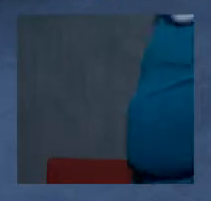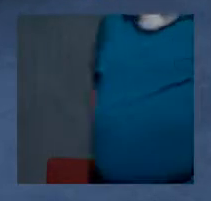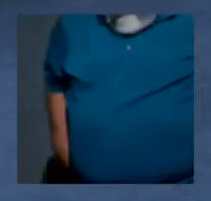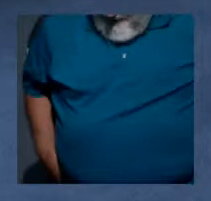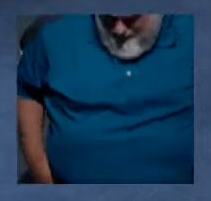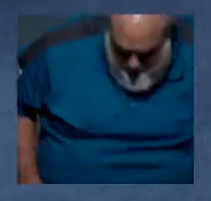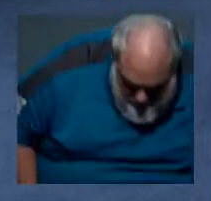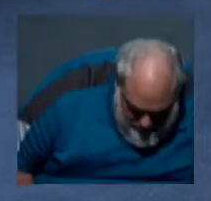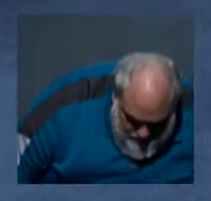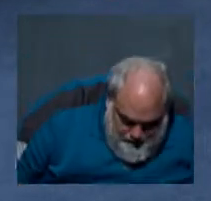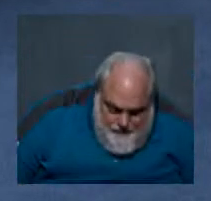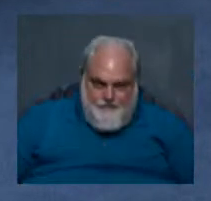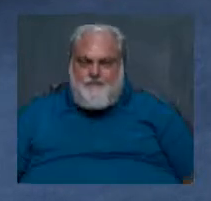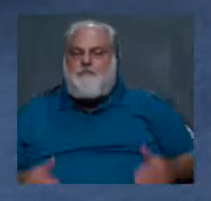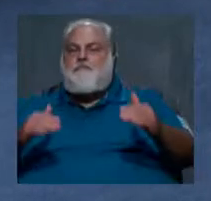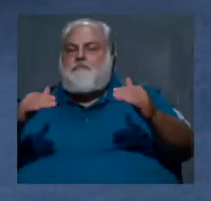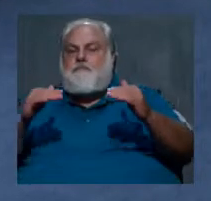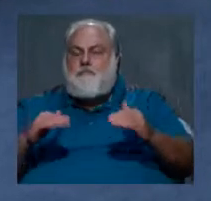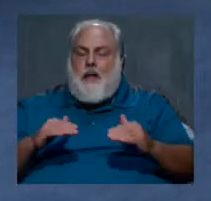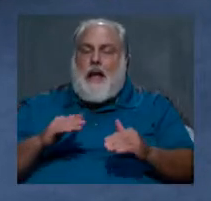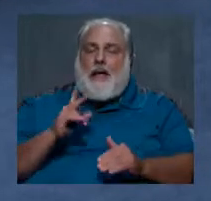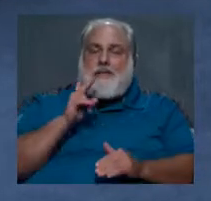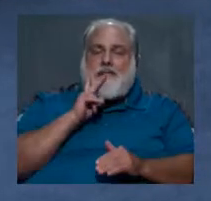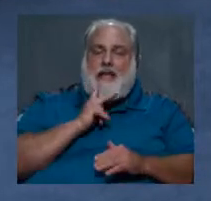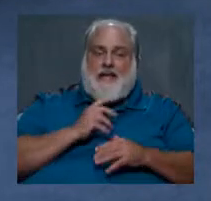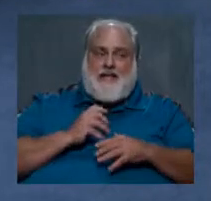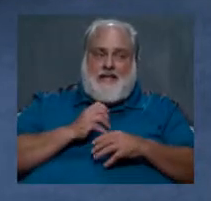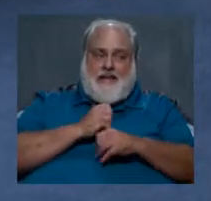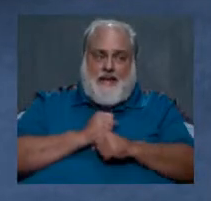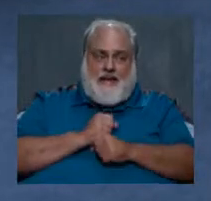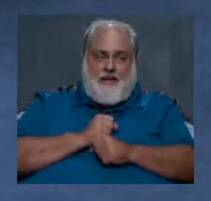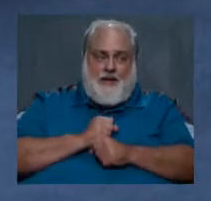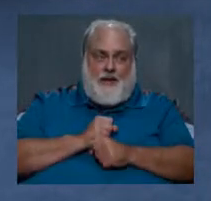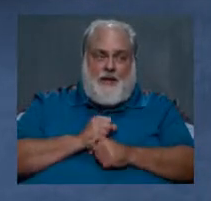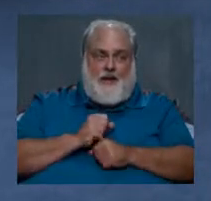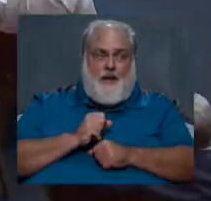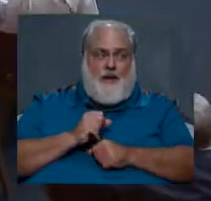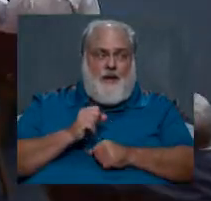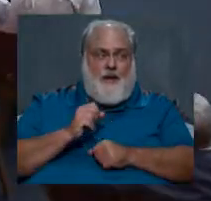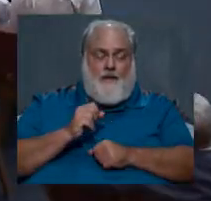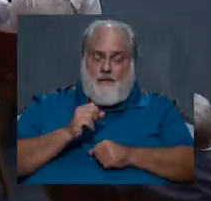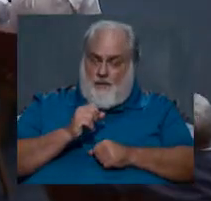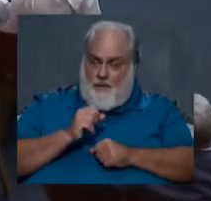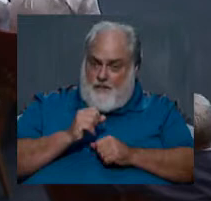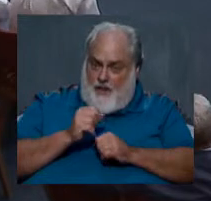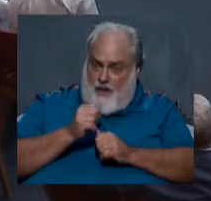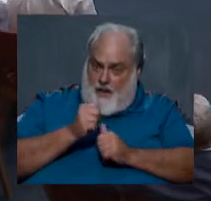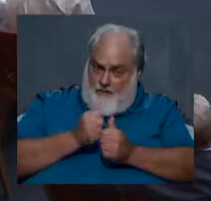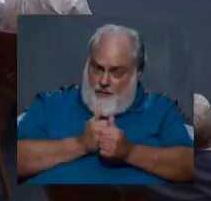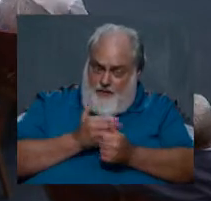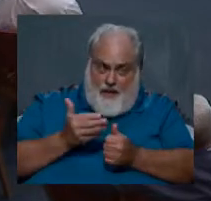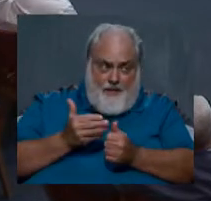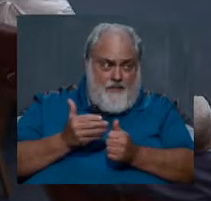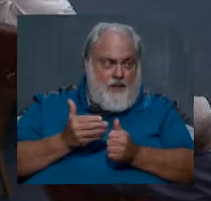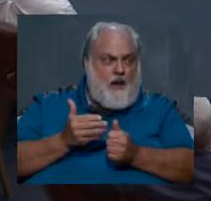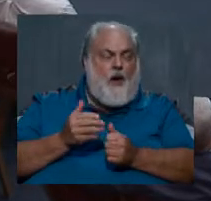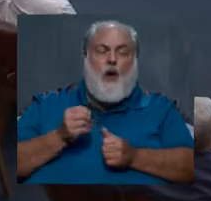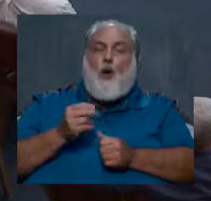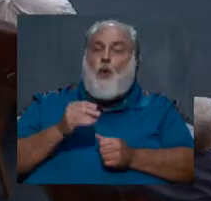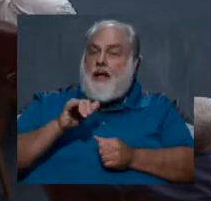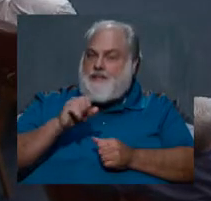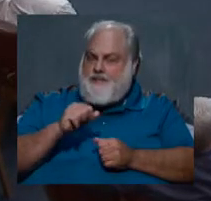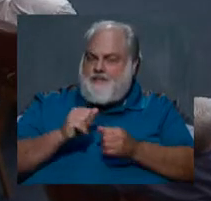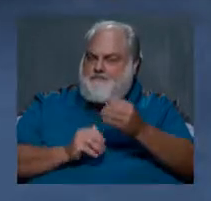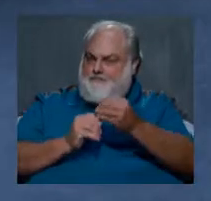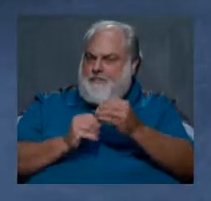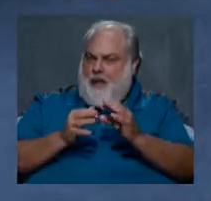that's somewhat of a condensed version of everything. Is that your thing? Yes. And the other thing